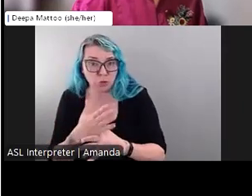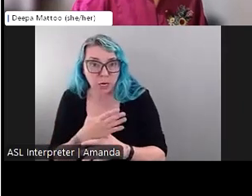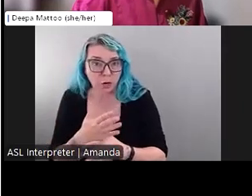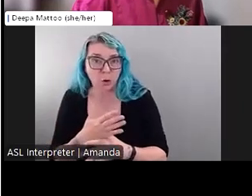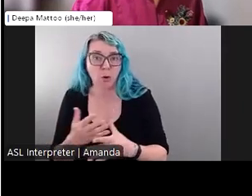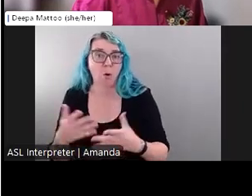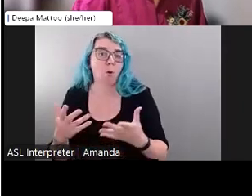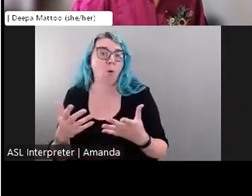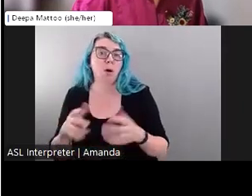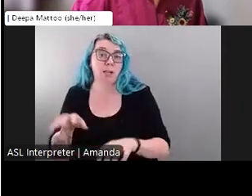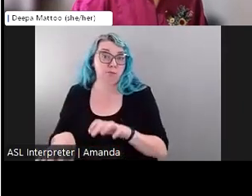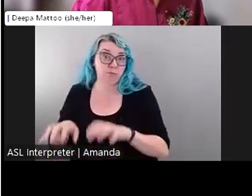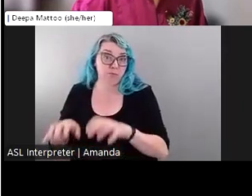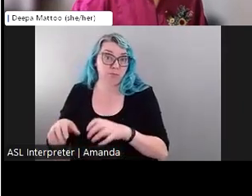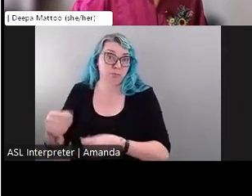the chat,